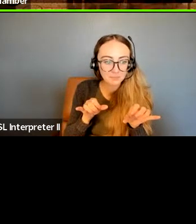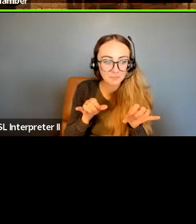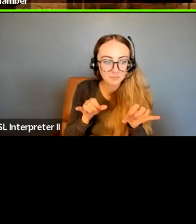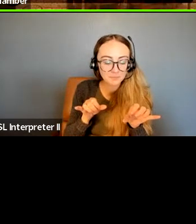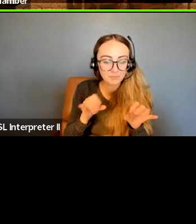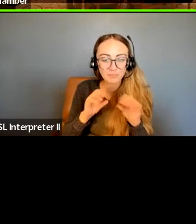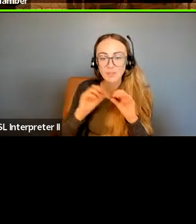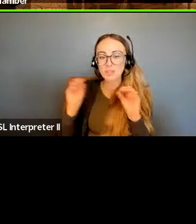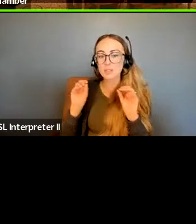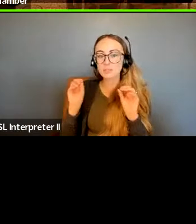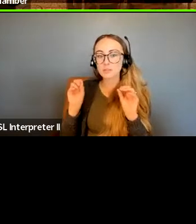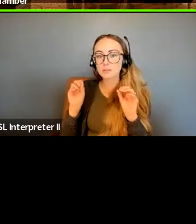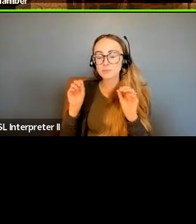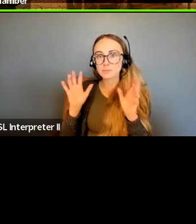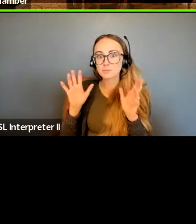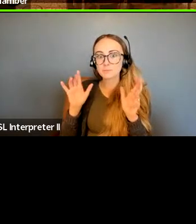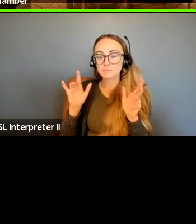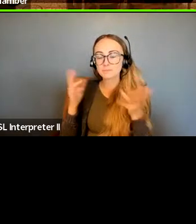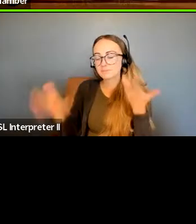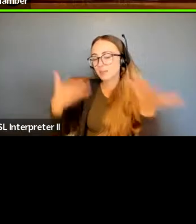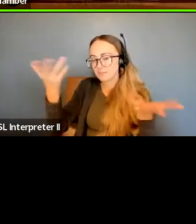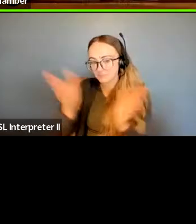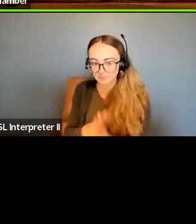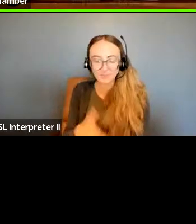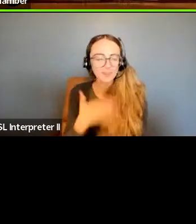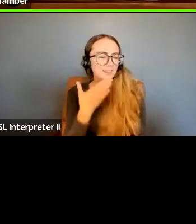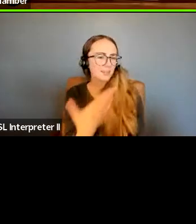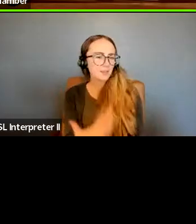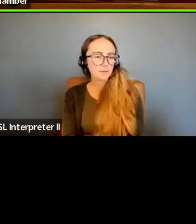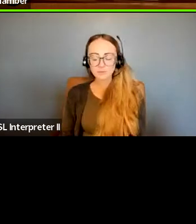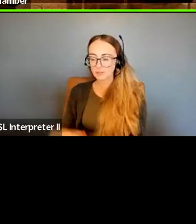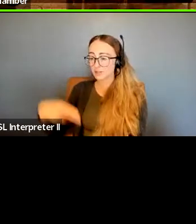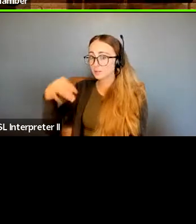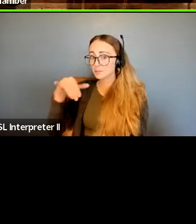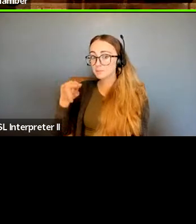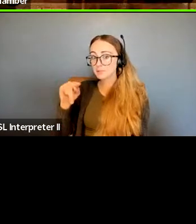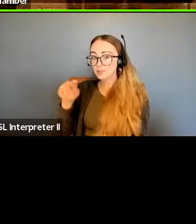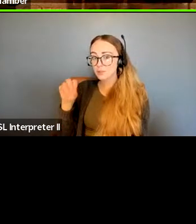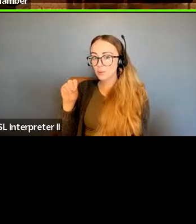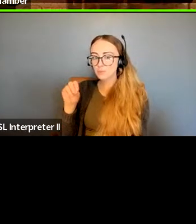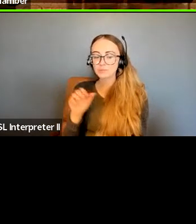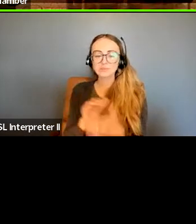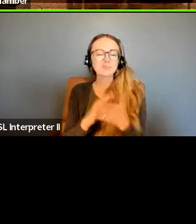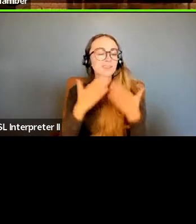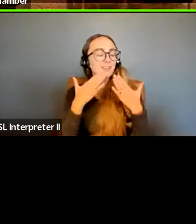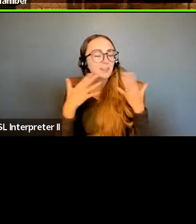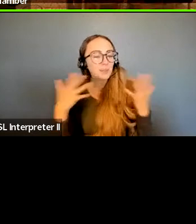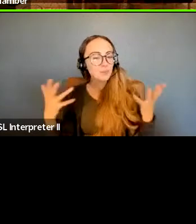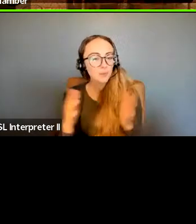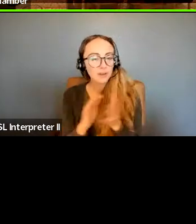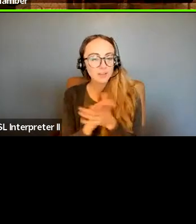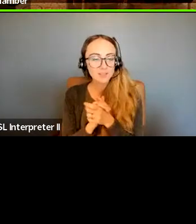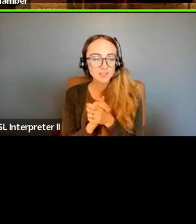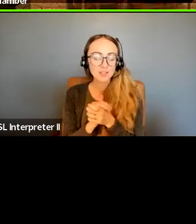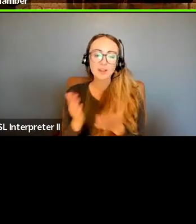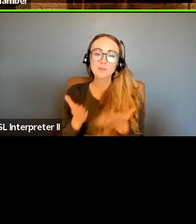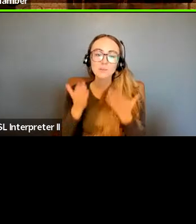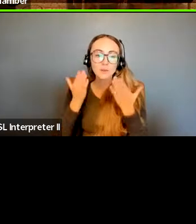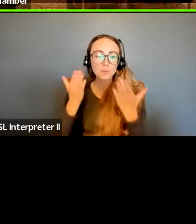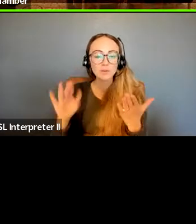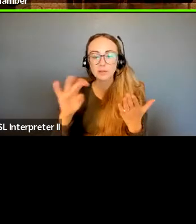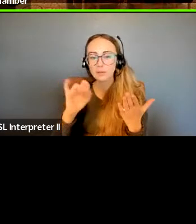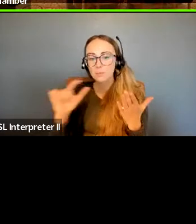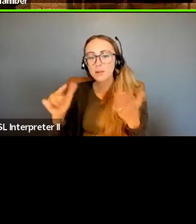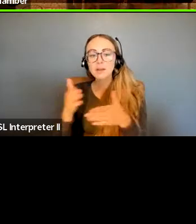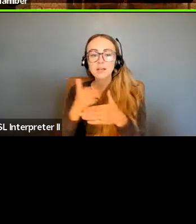change in the street poles. Okay, thank you. Councilmember Pinto. Thank you so much, Mr. Chairman, for moving this bill and for